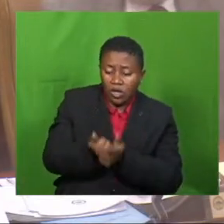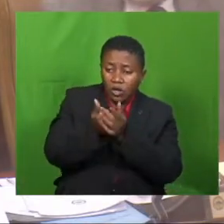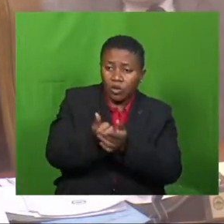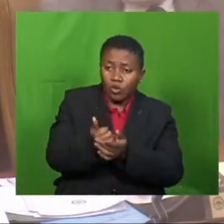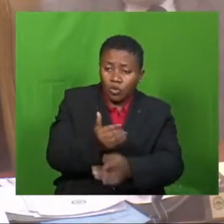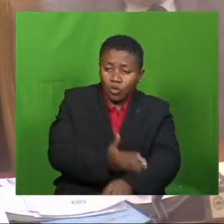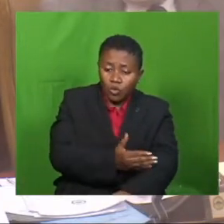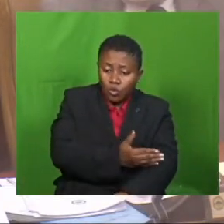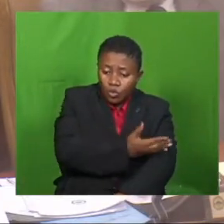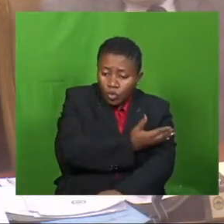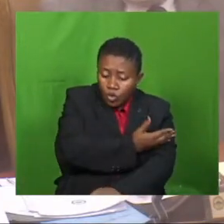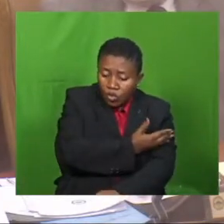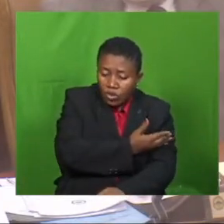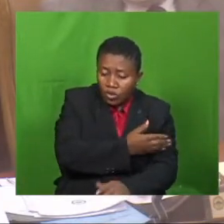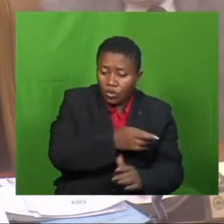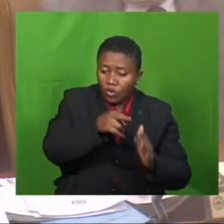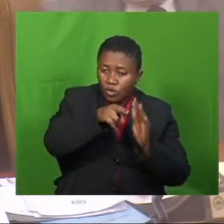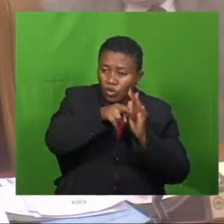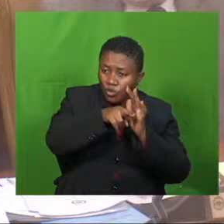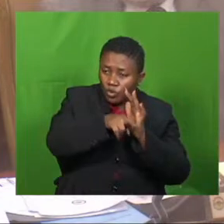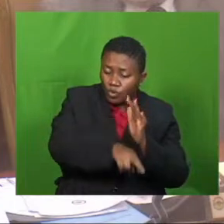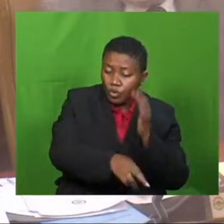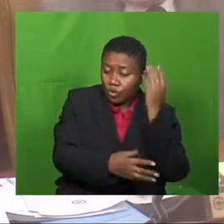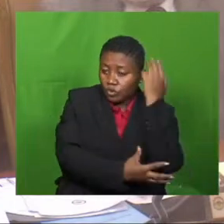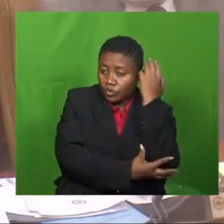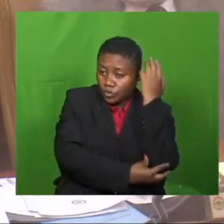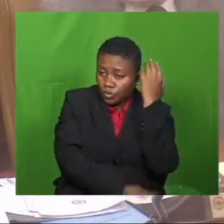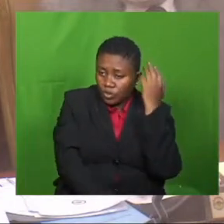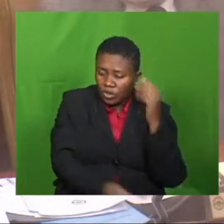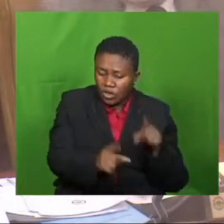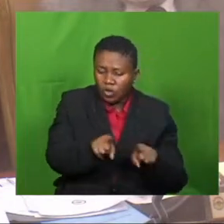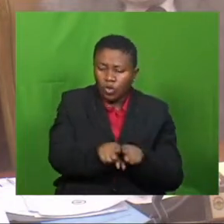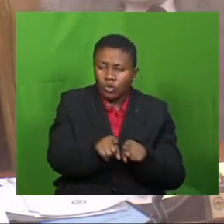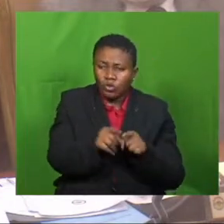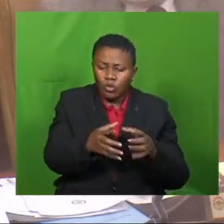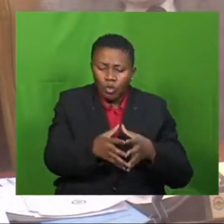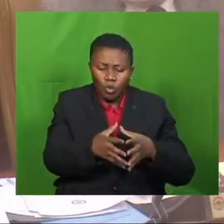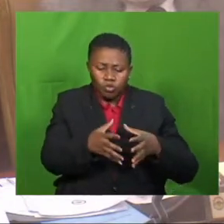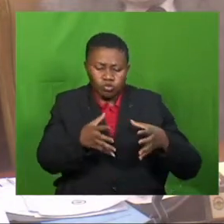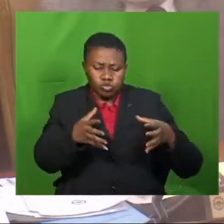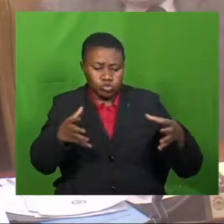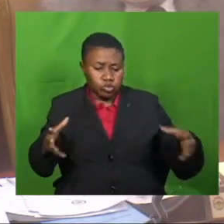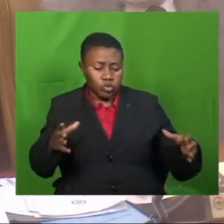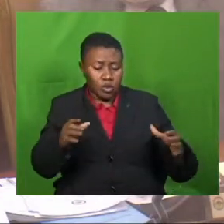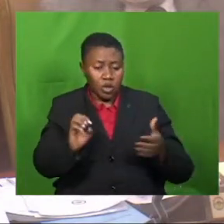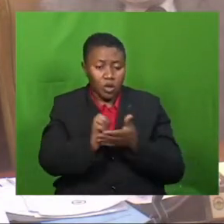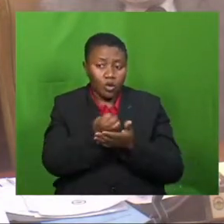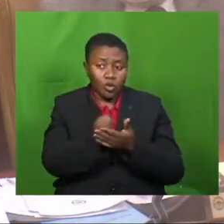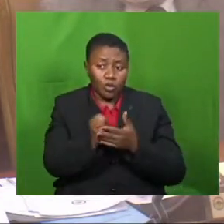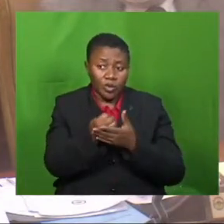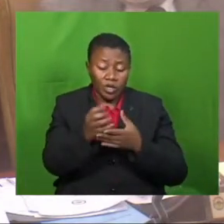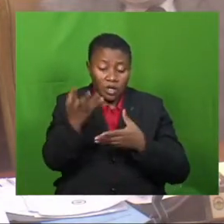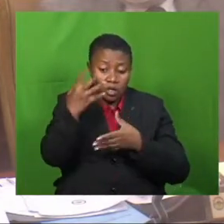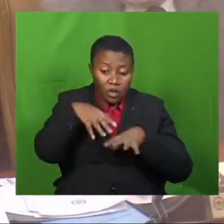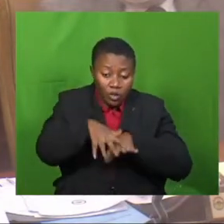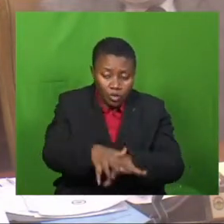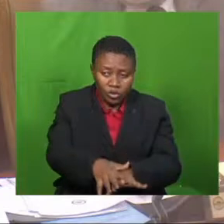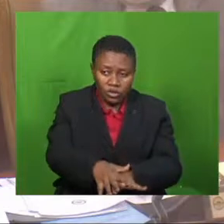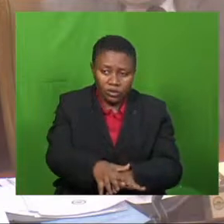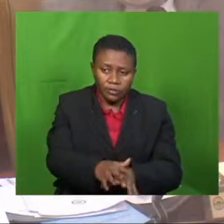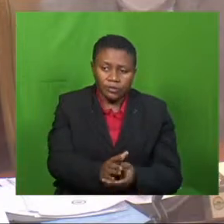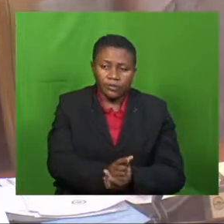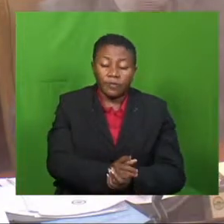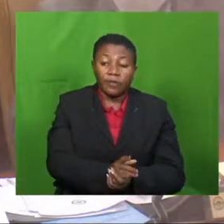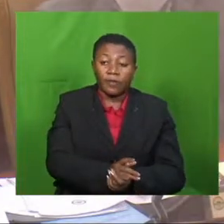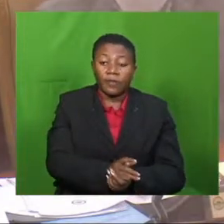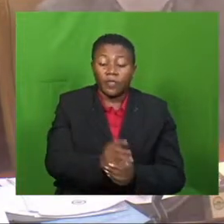reduce poverty, and broaden economic inclusion. Indeed, the World Bank have conducted some study